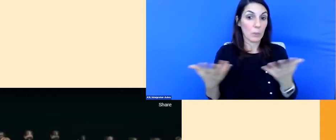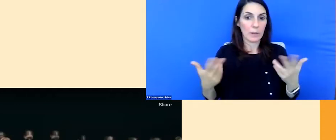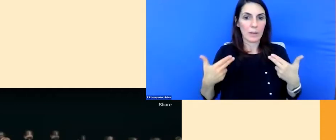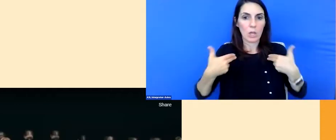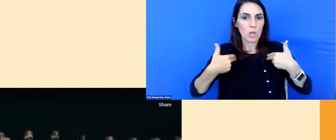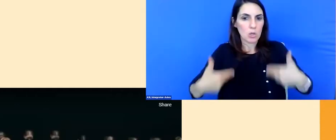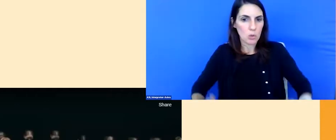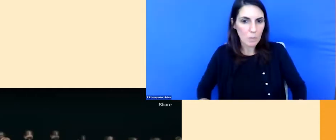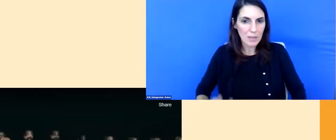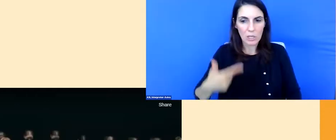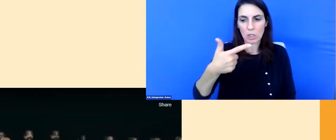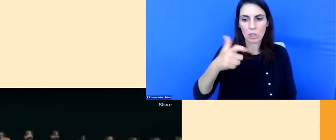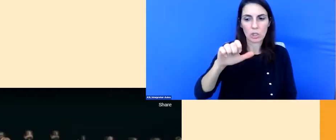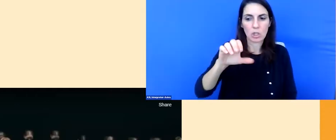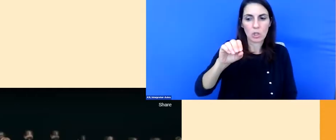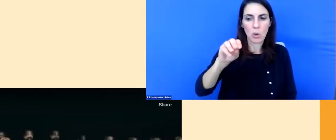Geometric.